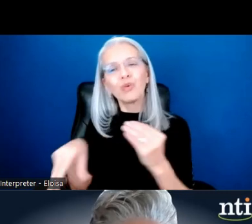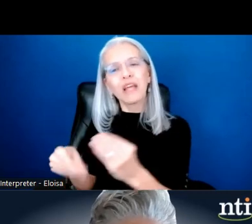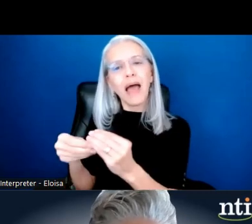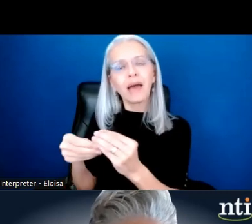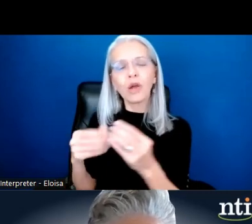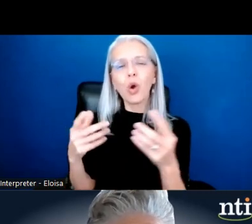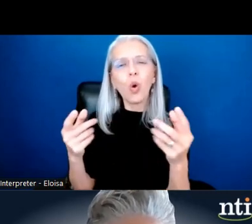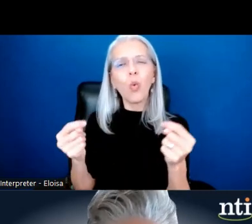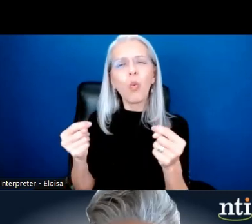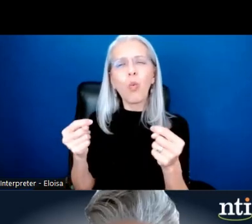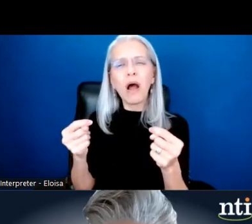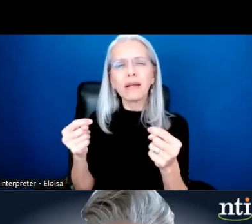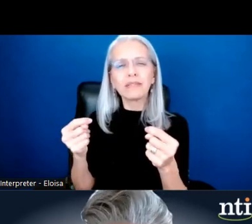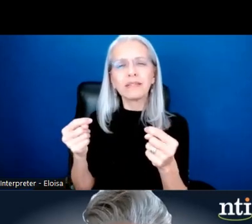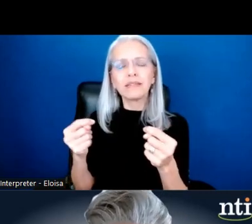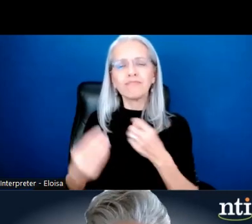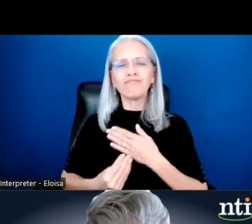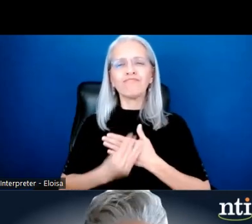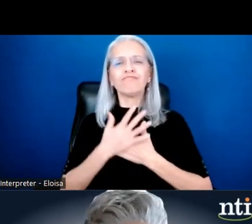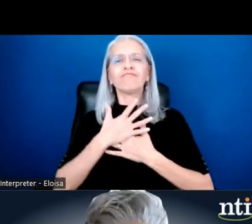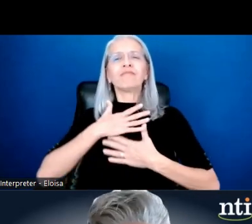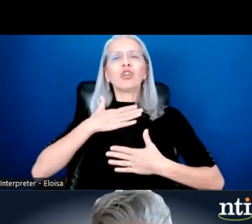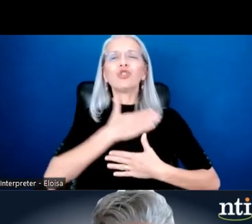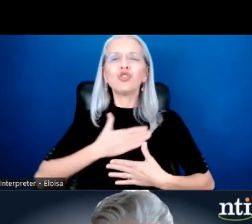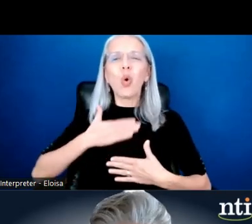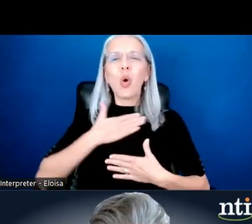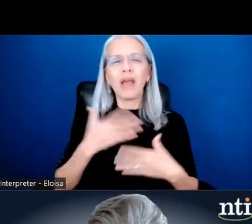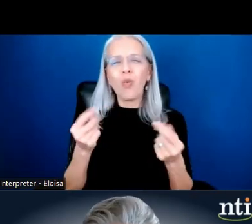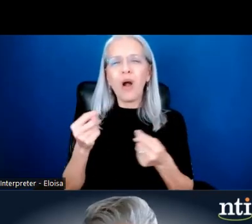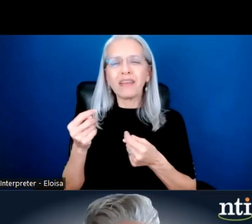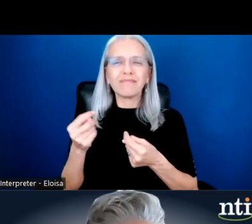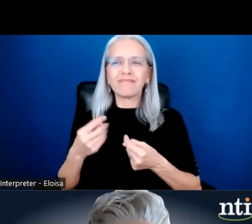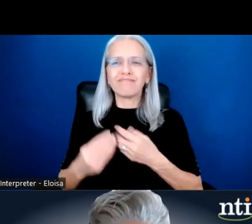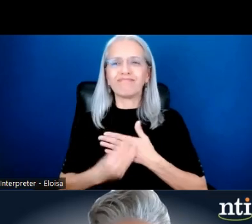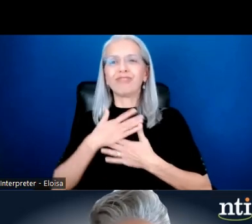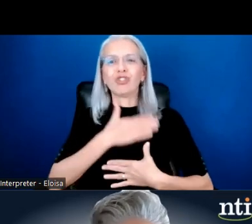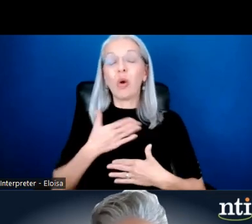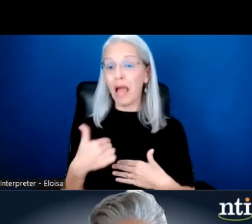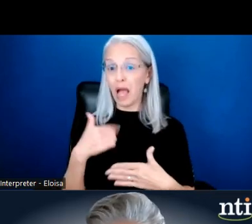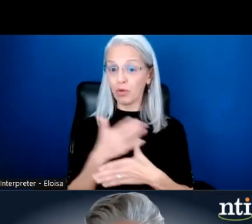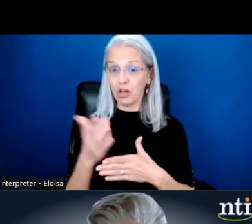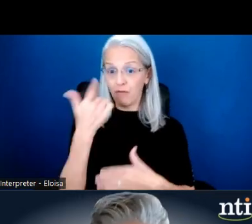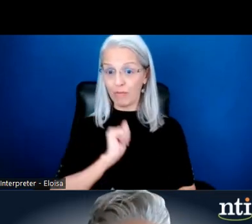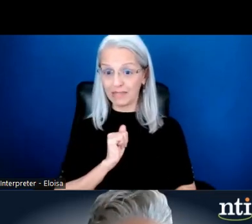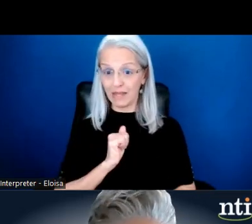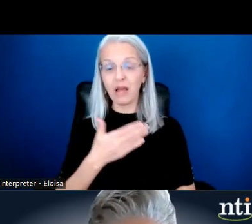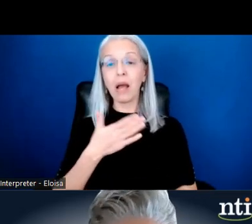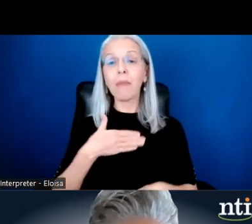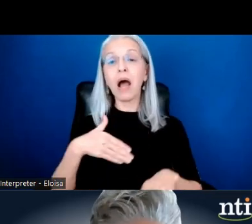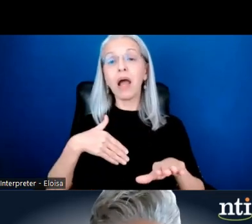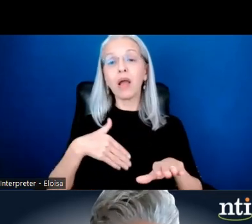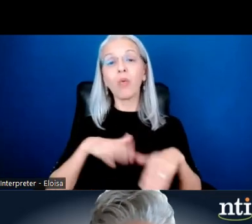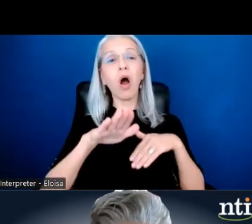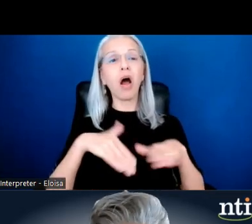what brings you joy. What really brings you joy? And I can share with me, my walks in Rock